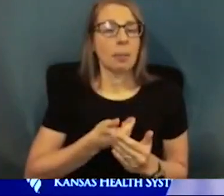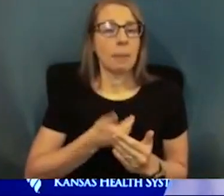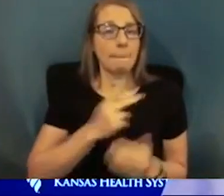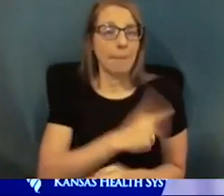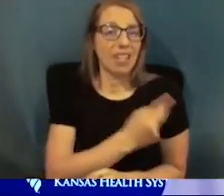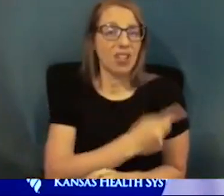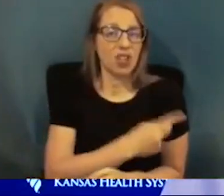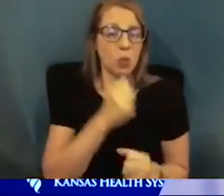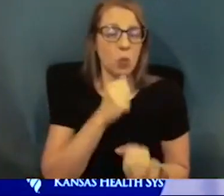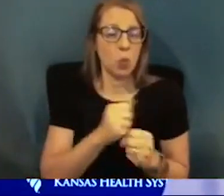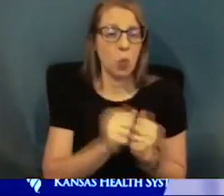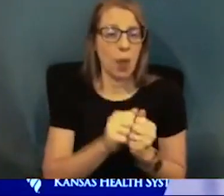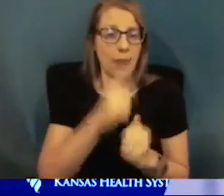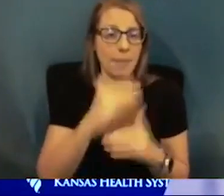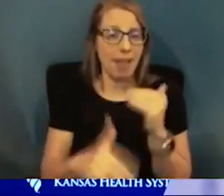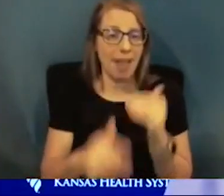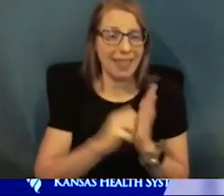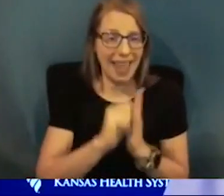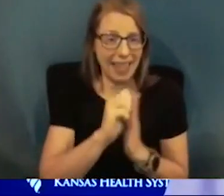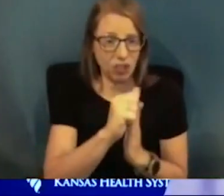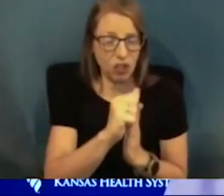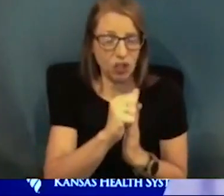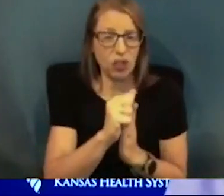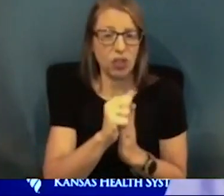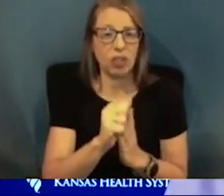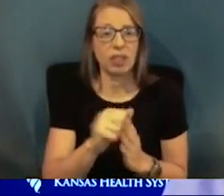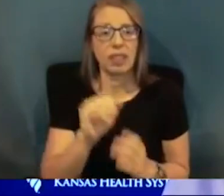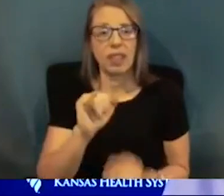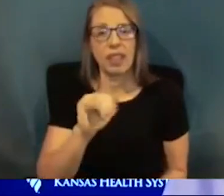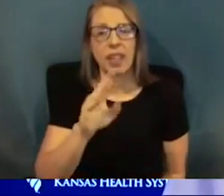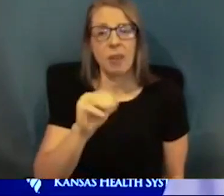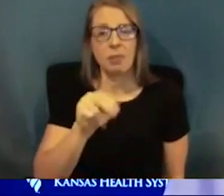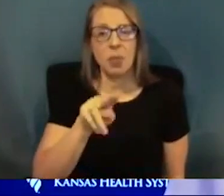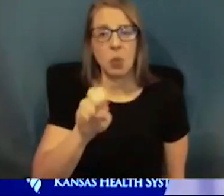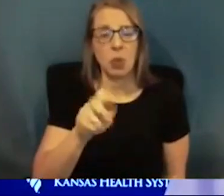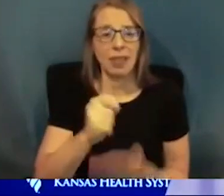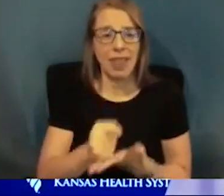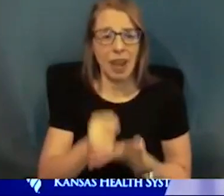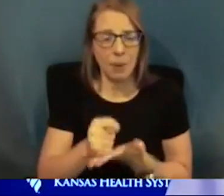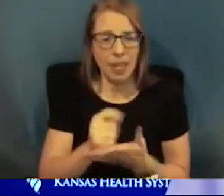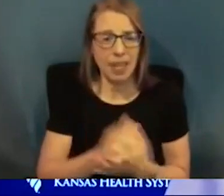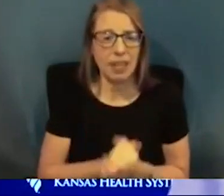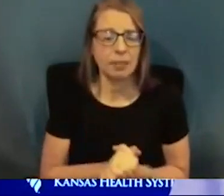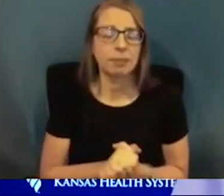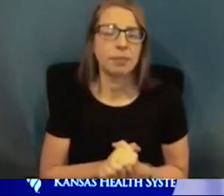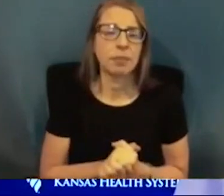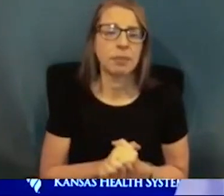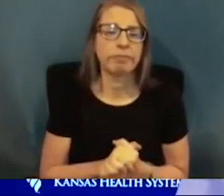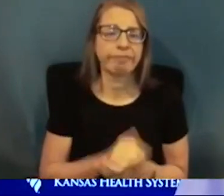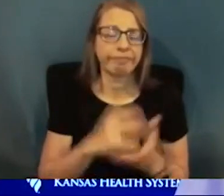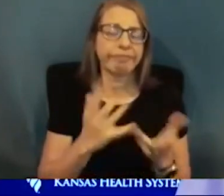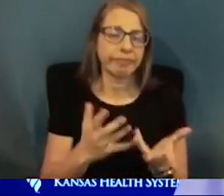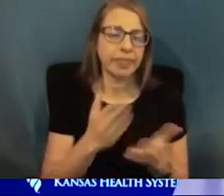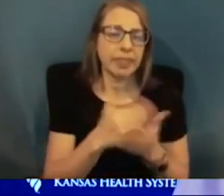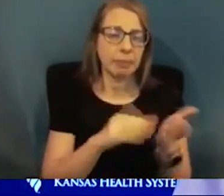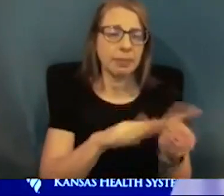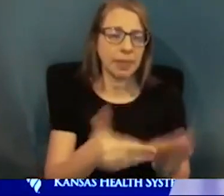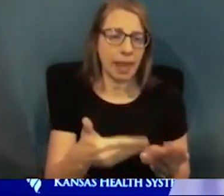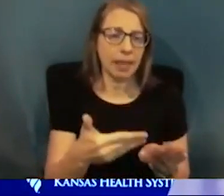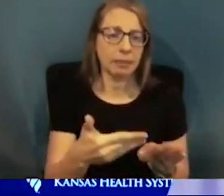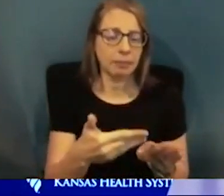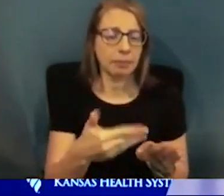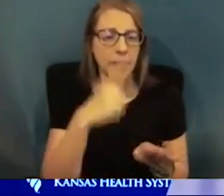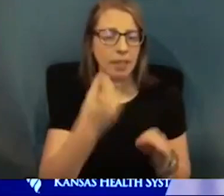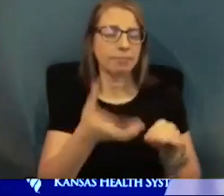and chemotherapy. So the patients that we have seen that have had bad outcome or death, although vaccinated, did have